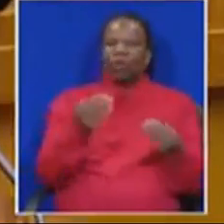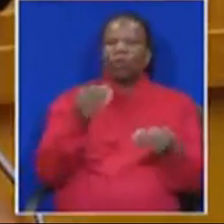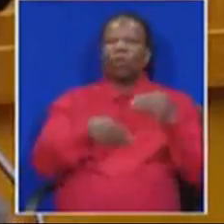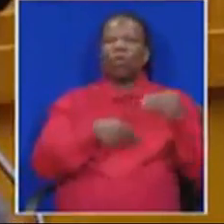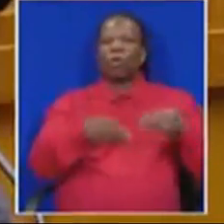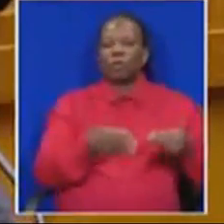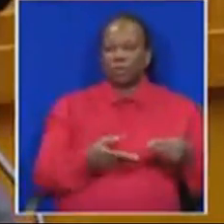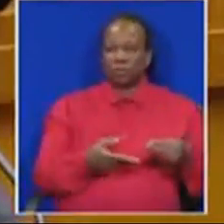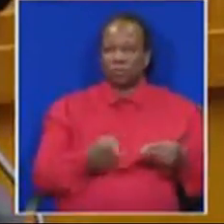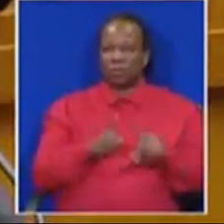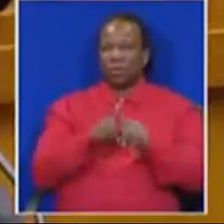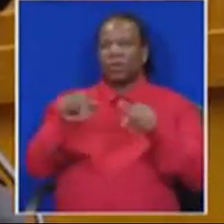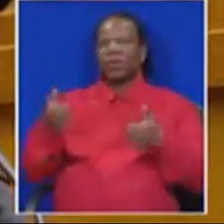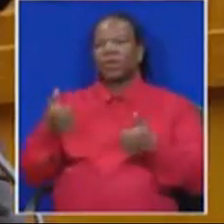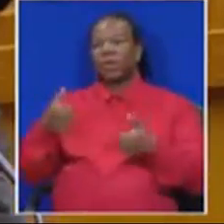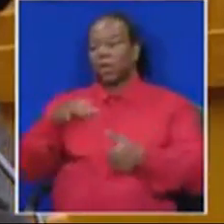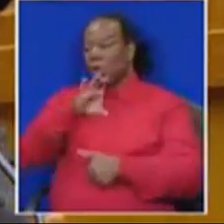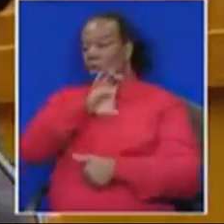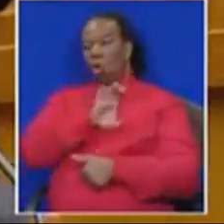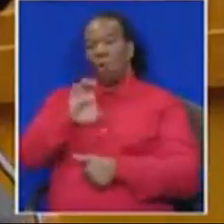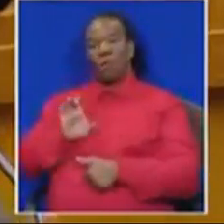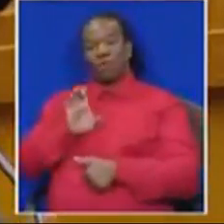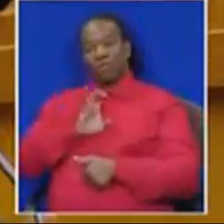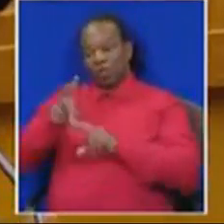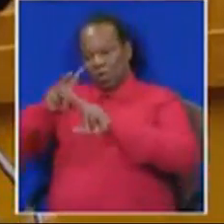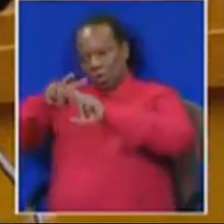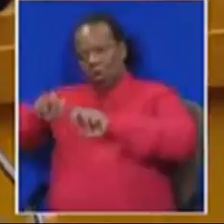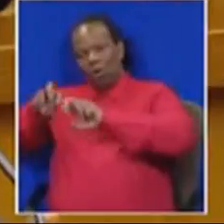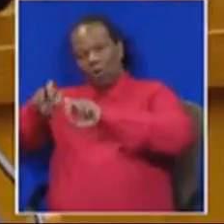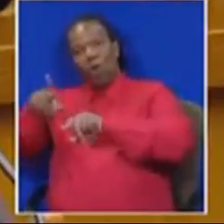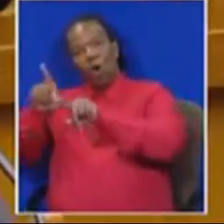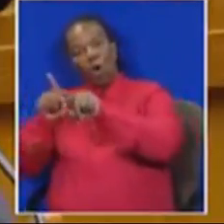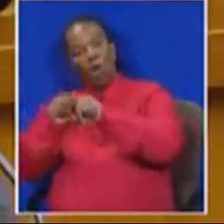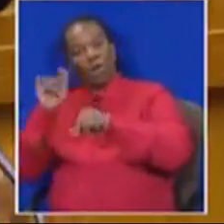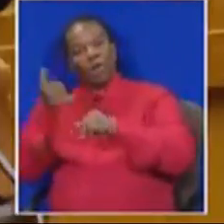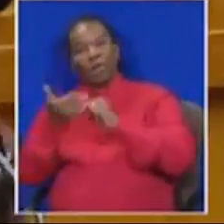The Commission of Inquiry into State Capture,